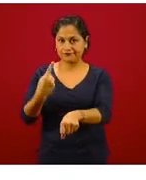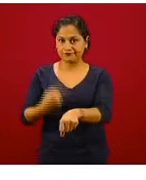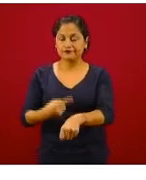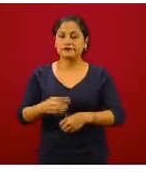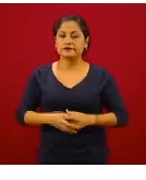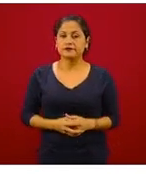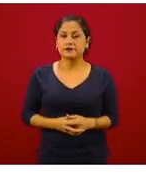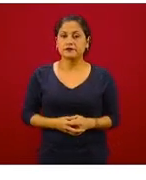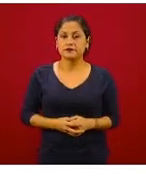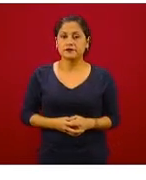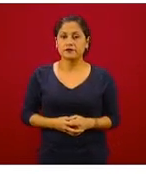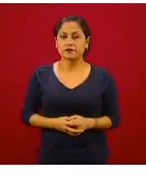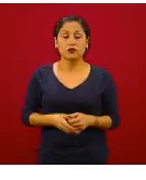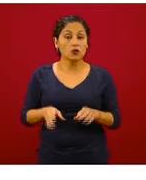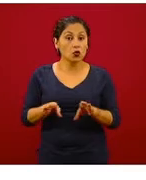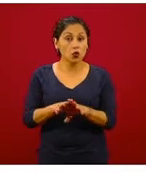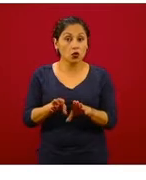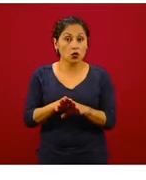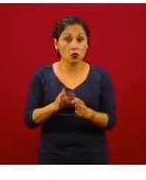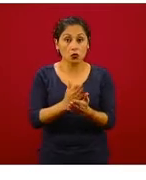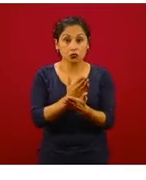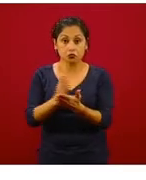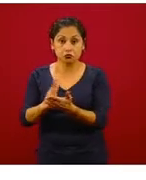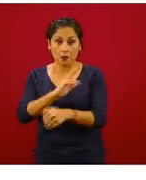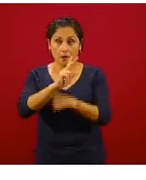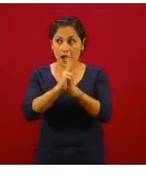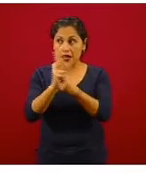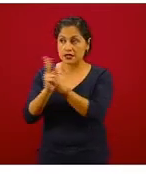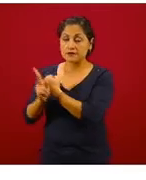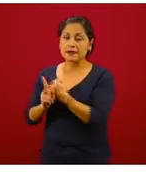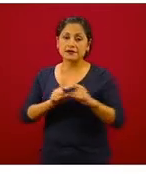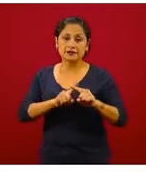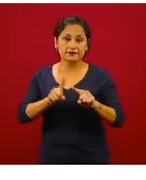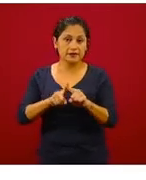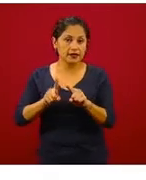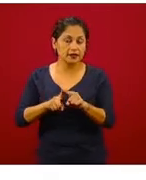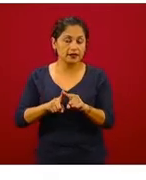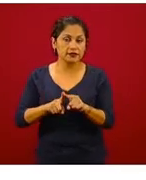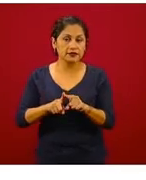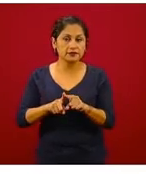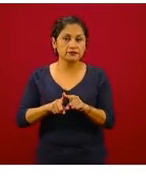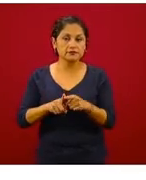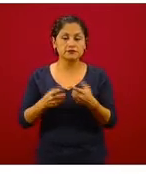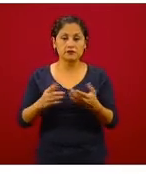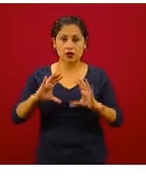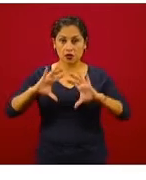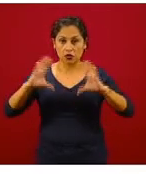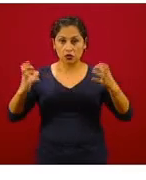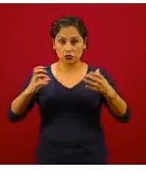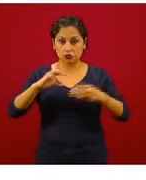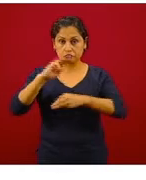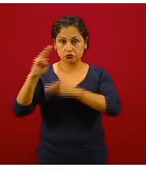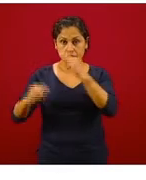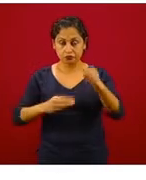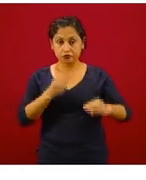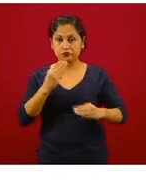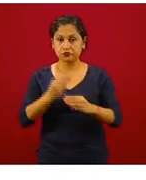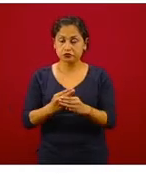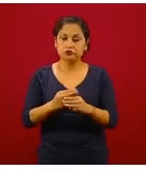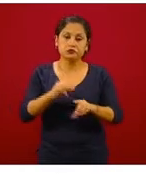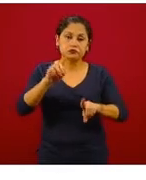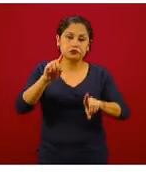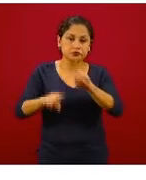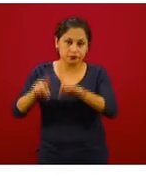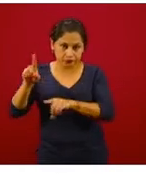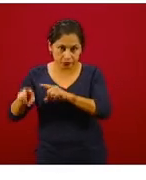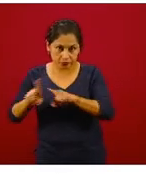1,182,990 cases, 26%, which is the active part of the pandemic, which are the confirmed cases over the last 14